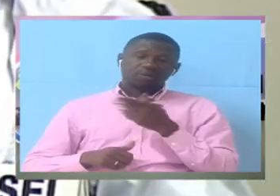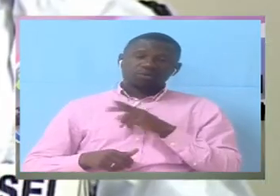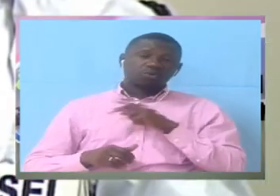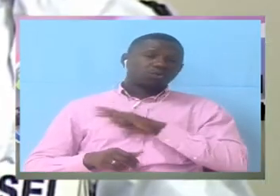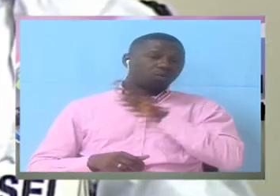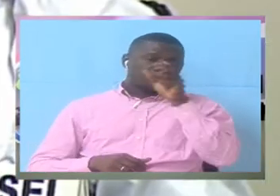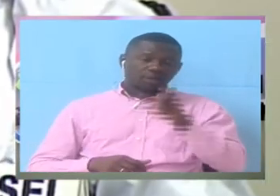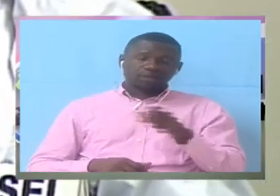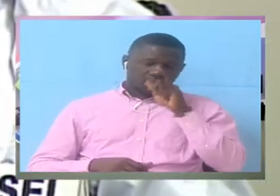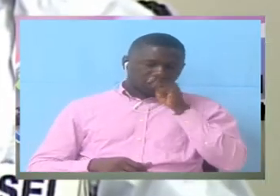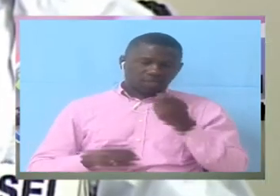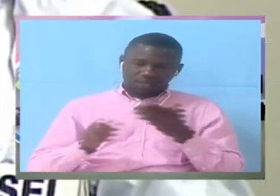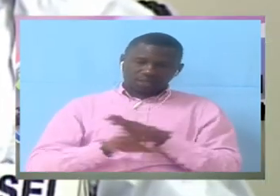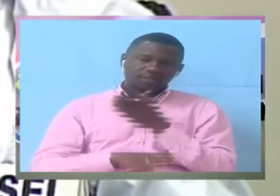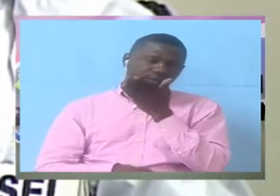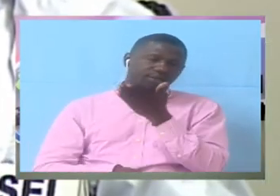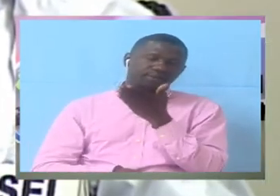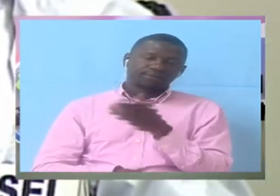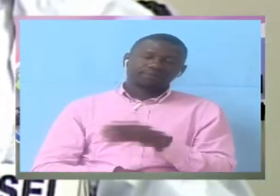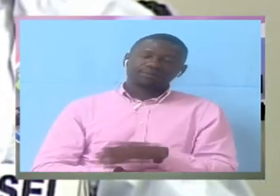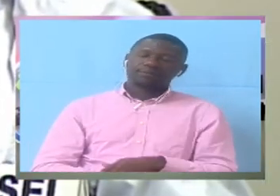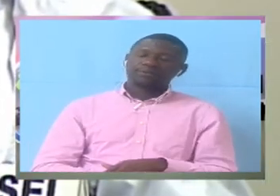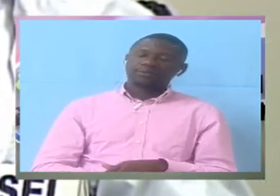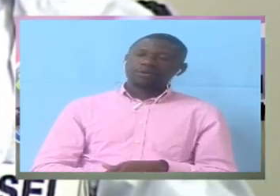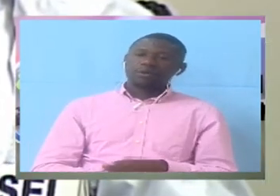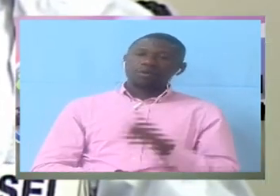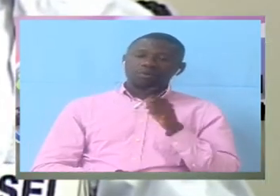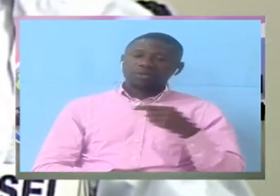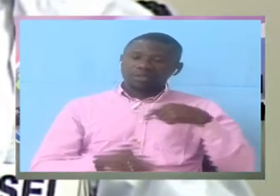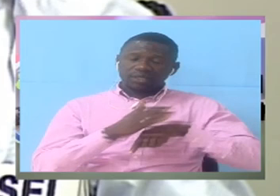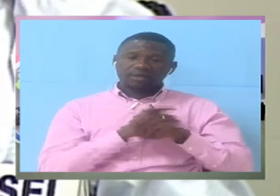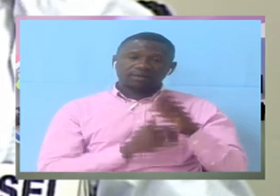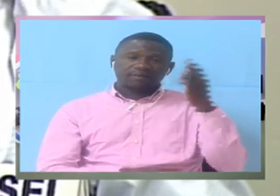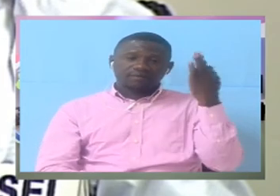Farafeni, wasn't there a soldier who was